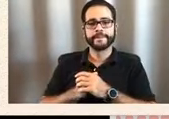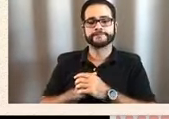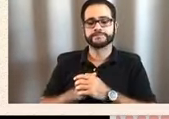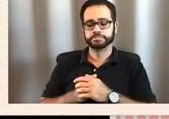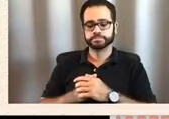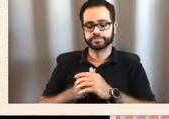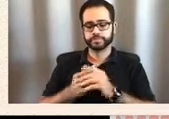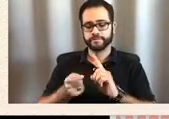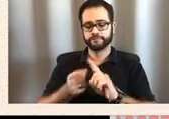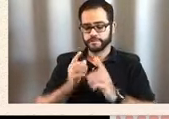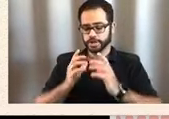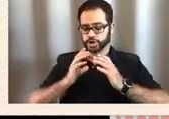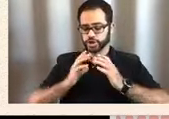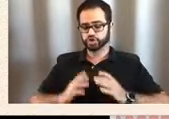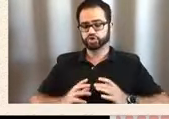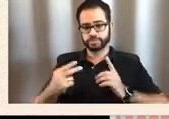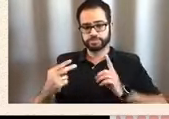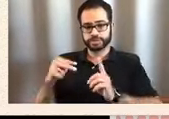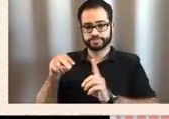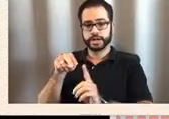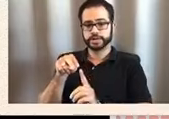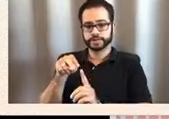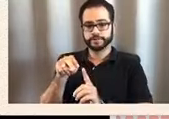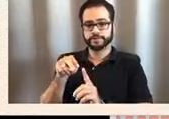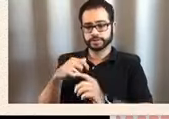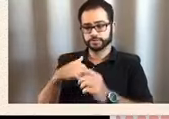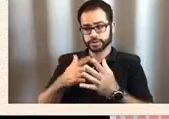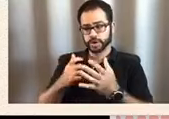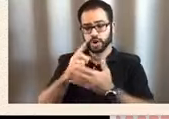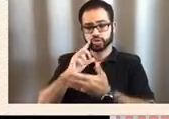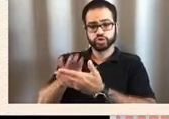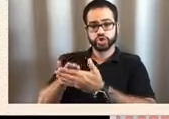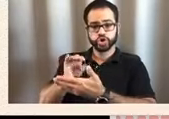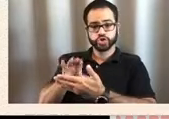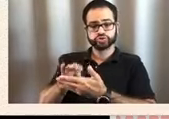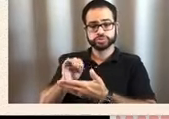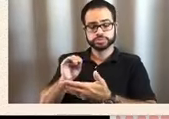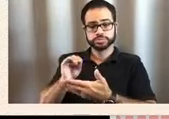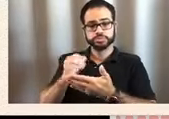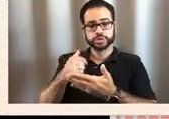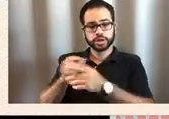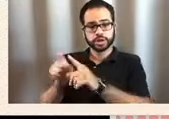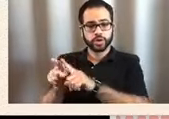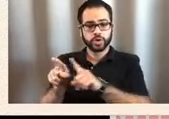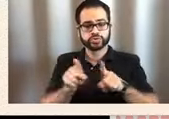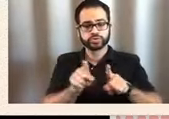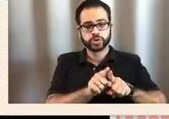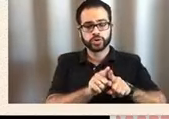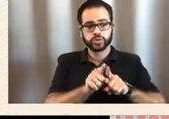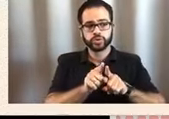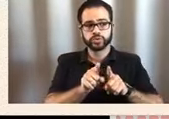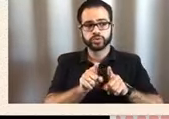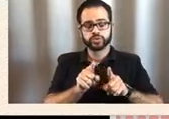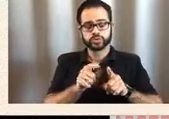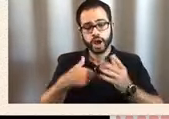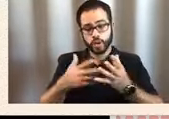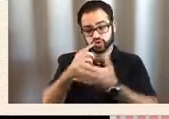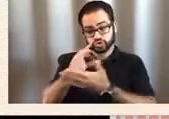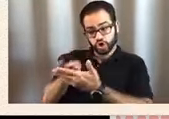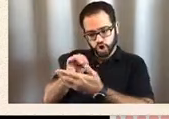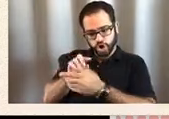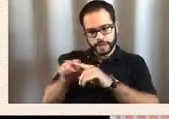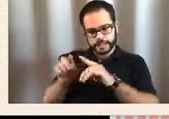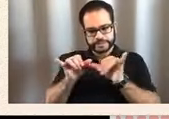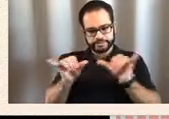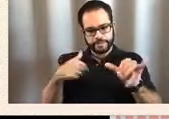standpoint, is I want to learn, and I also not only want to learn, but I want to educate at the same